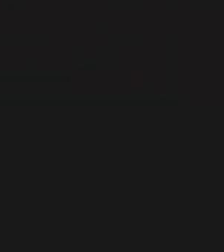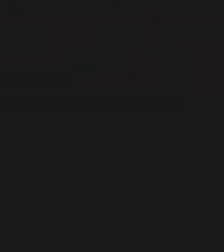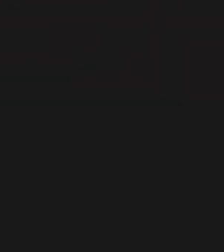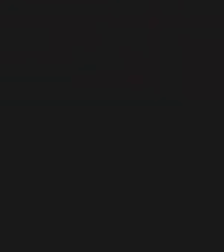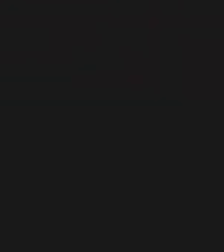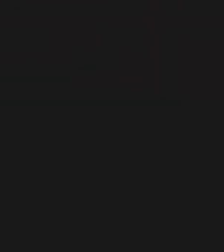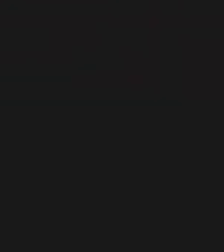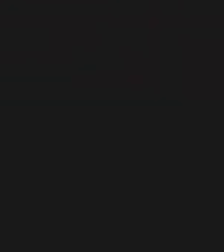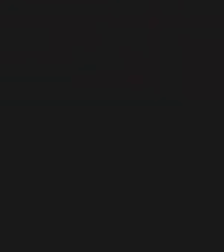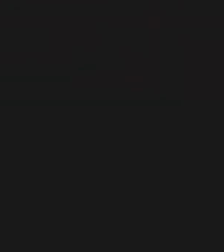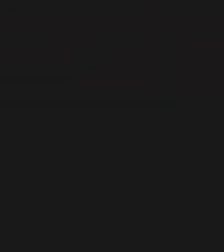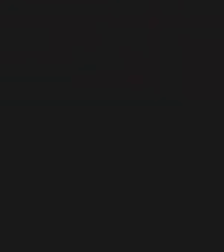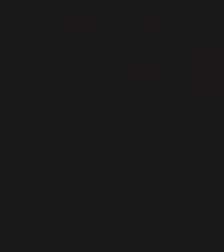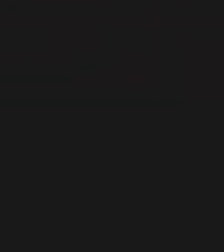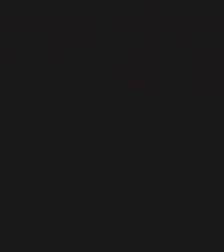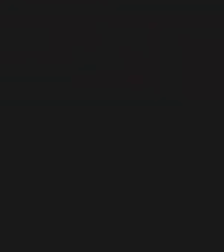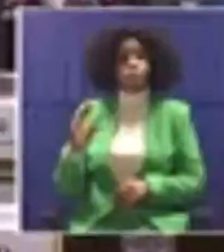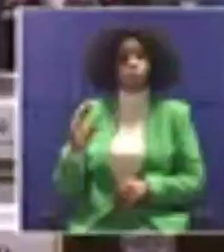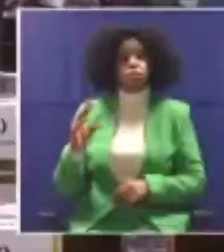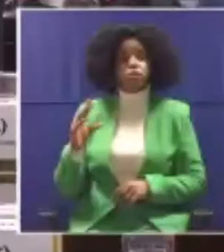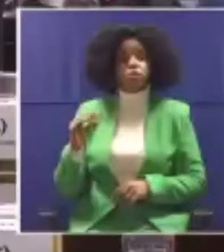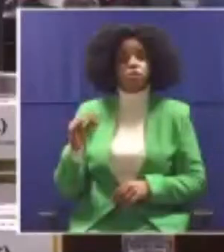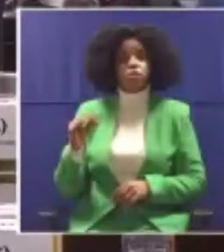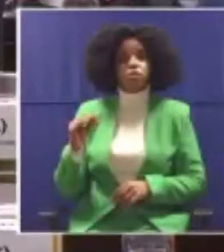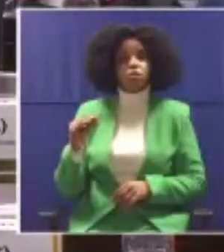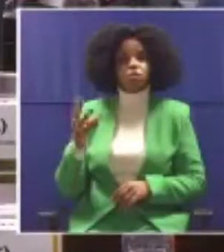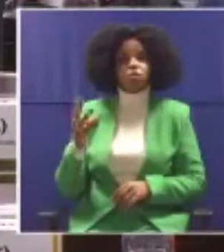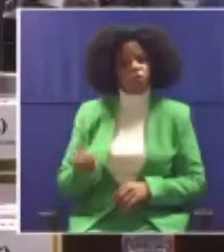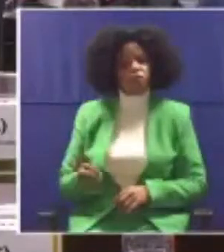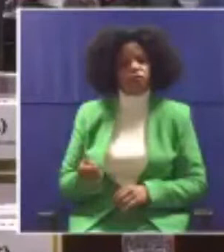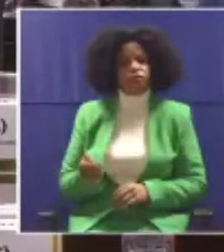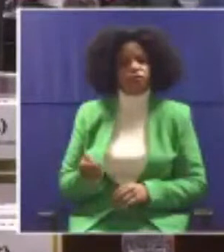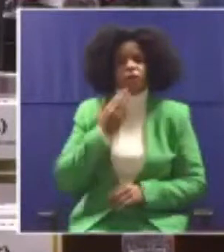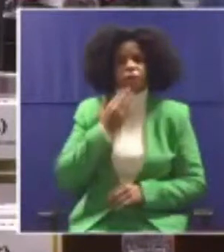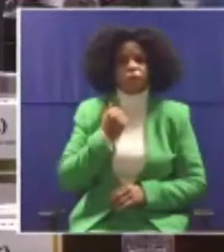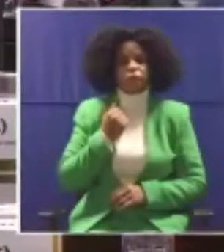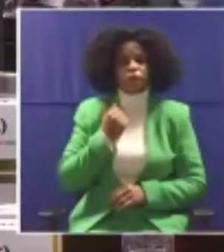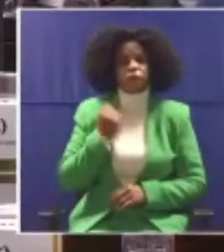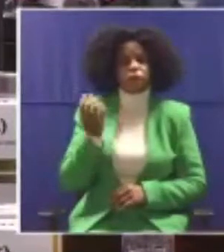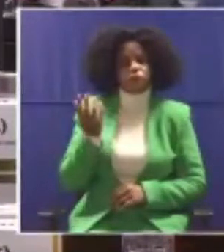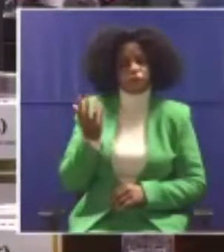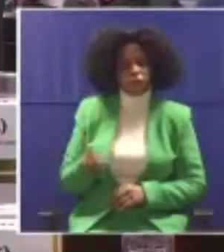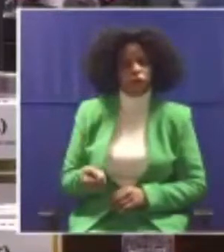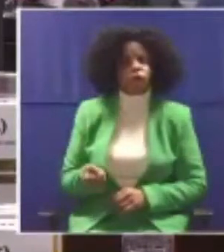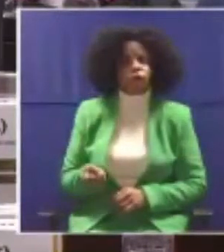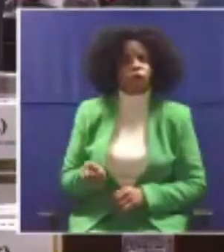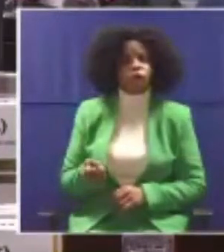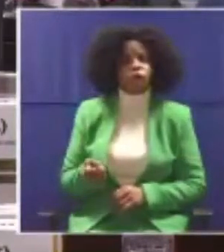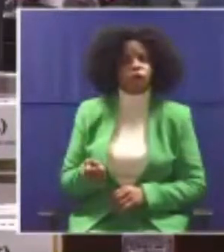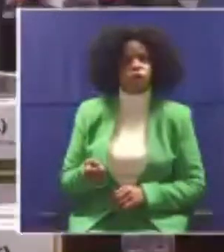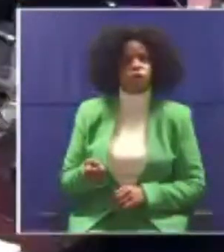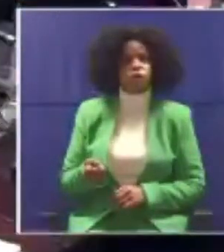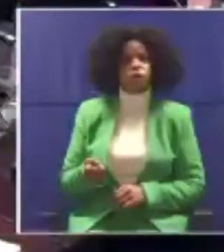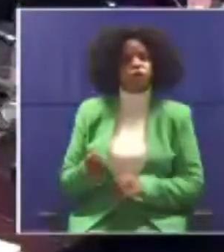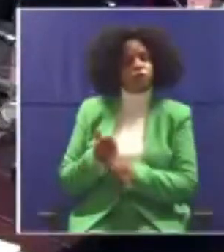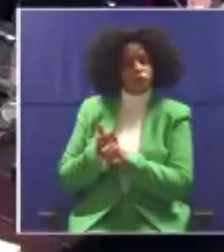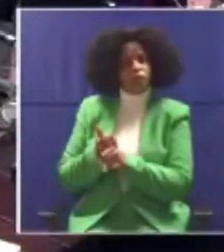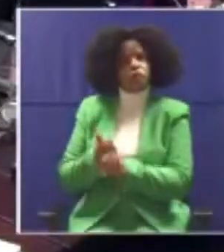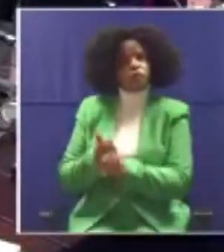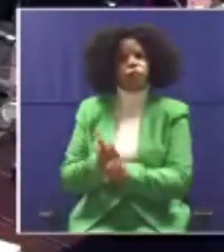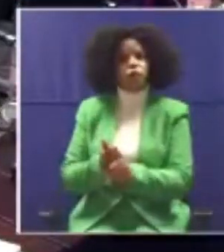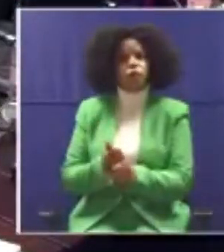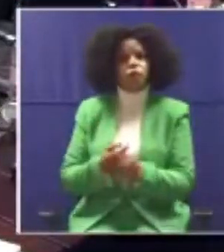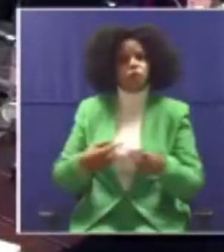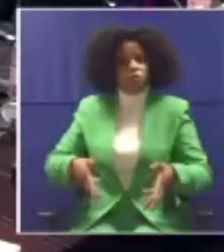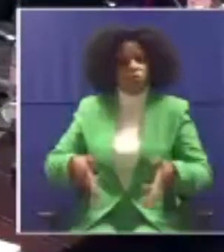please. Can we mute the microphone of the Honorable Mocheka? And Honorable Mocheka, please follow proceedings and don't switch on your